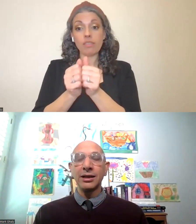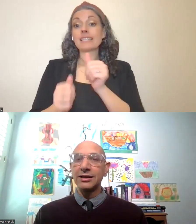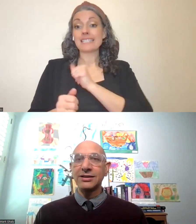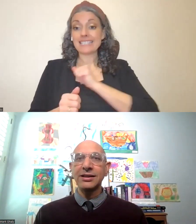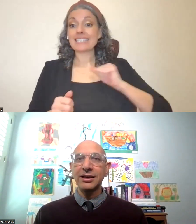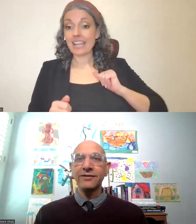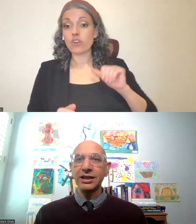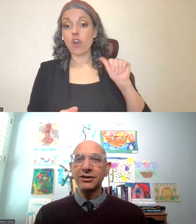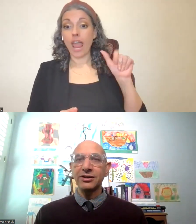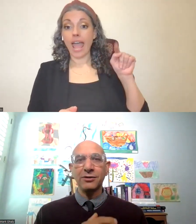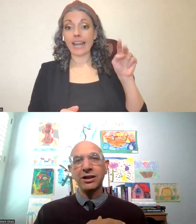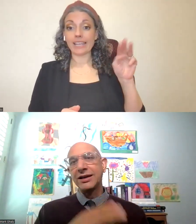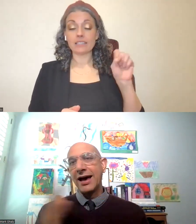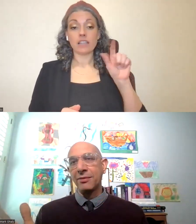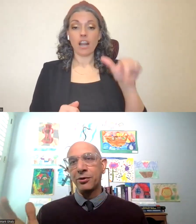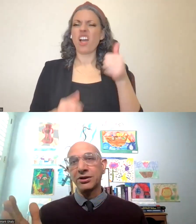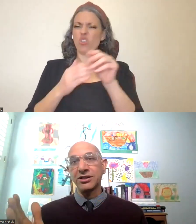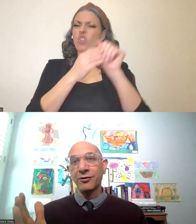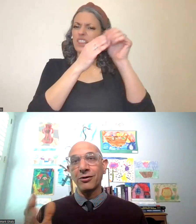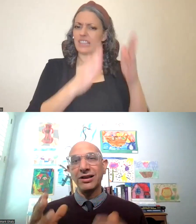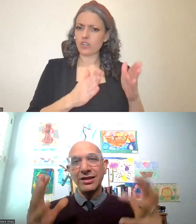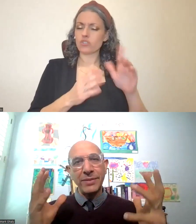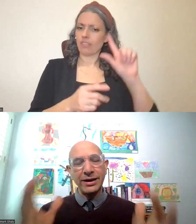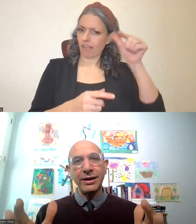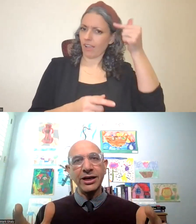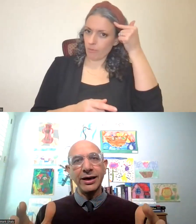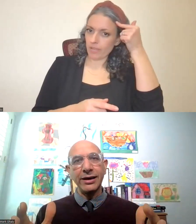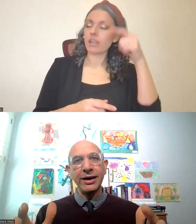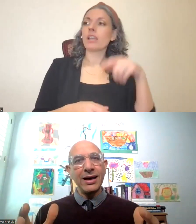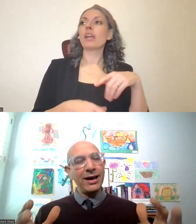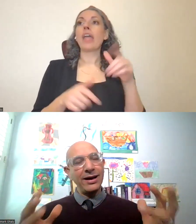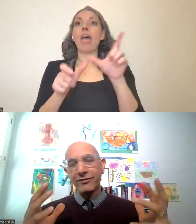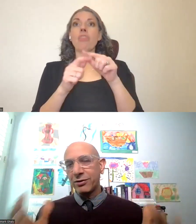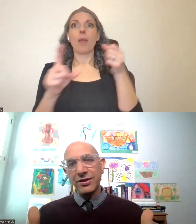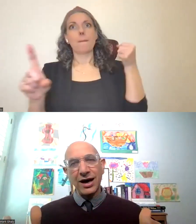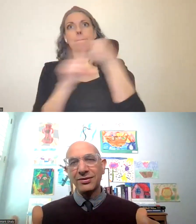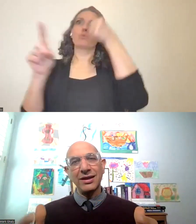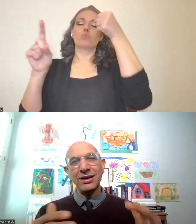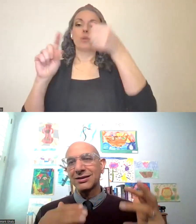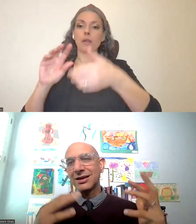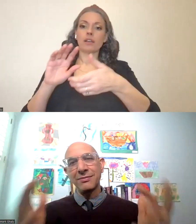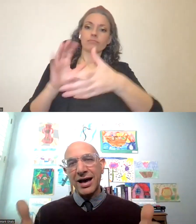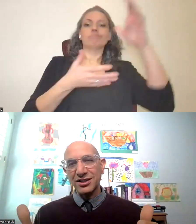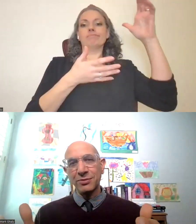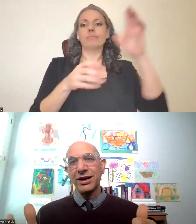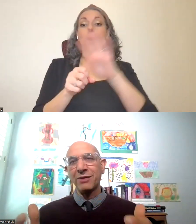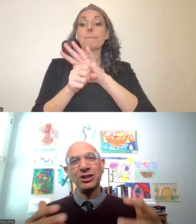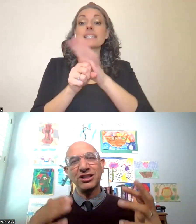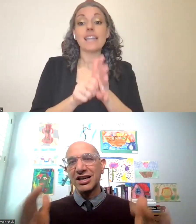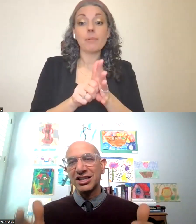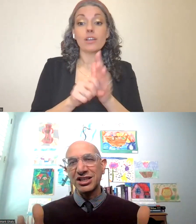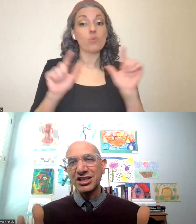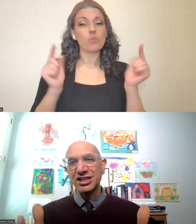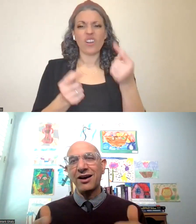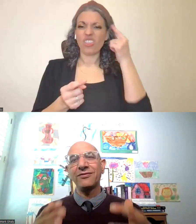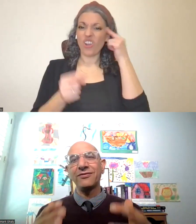other legislative leaders to really catapult this forward. And then the pandemic hit, and everyone thought that things like the master plan would